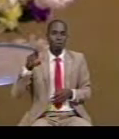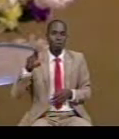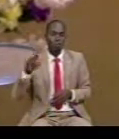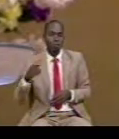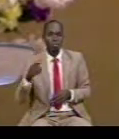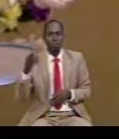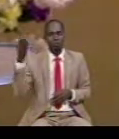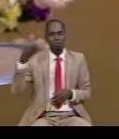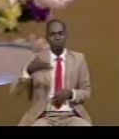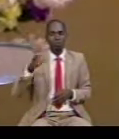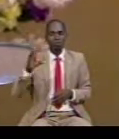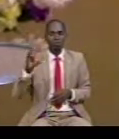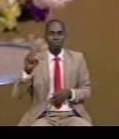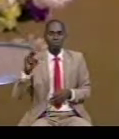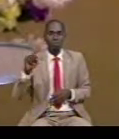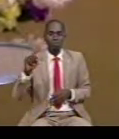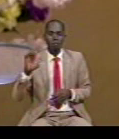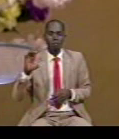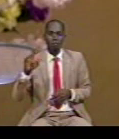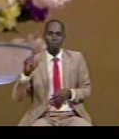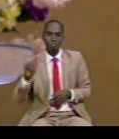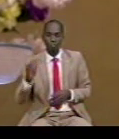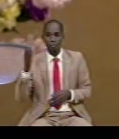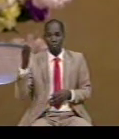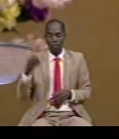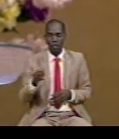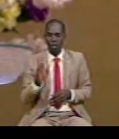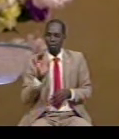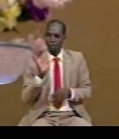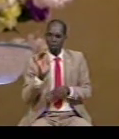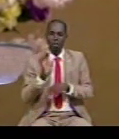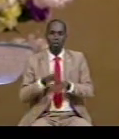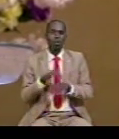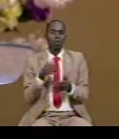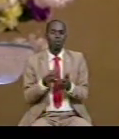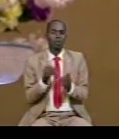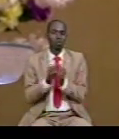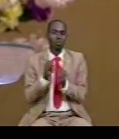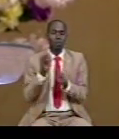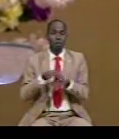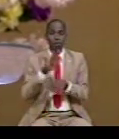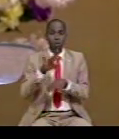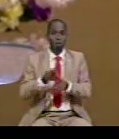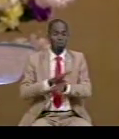audience, television audience, also if you are giving your life to